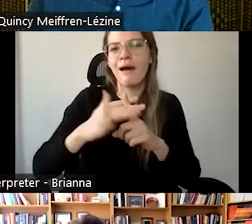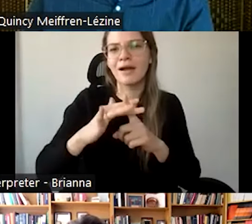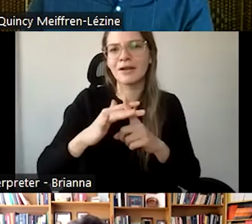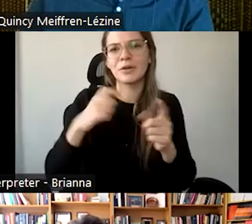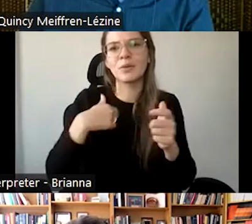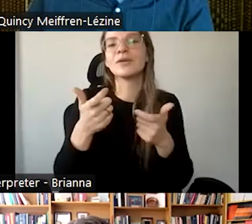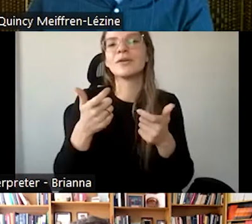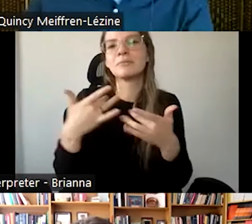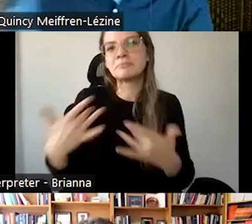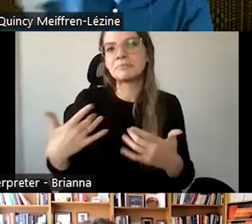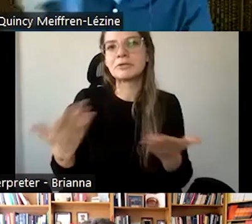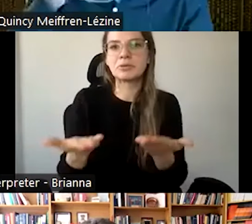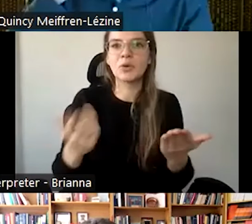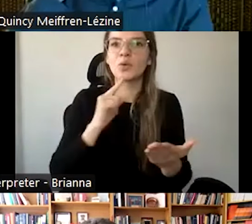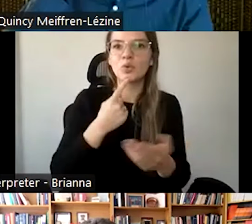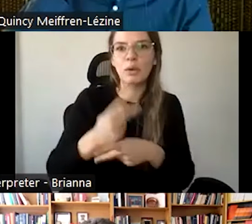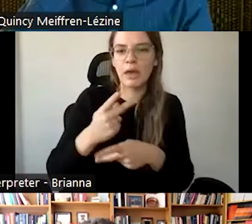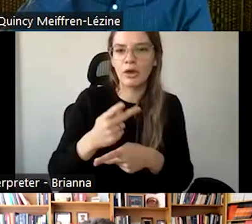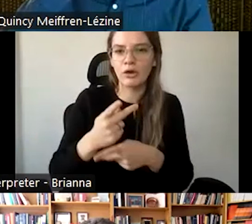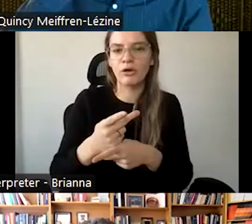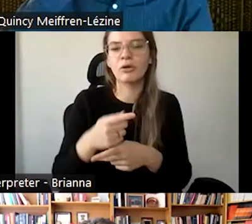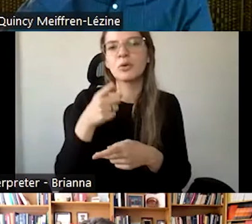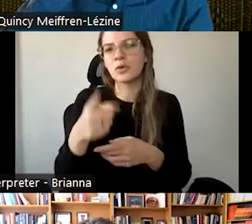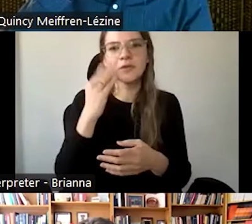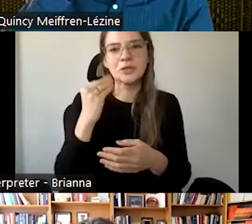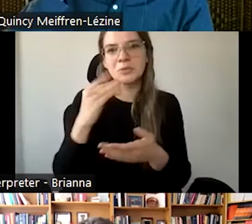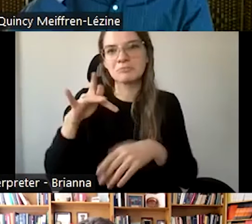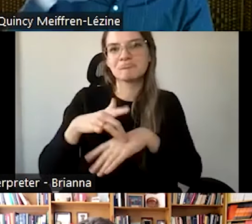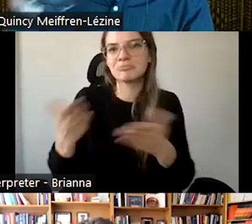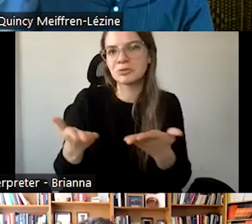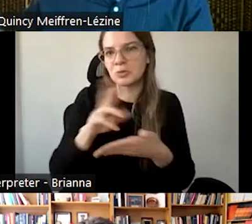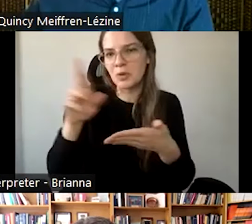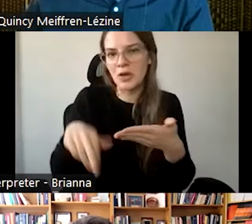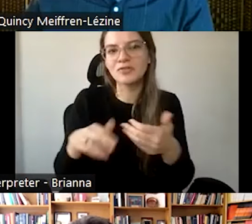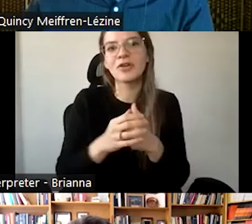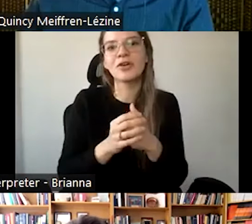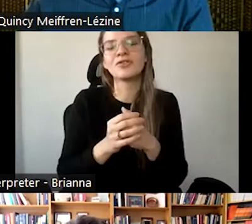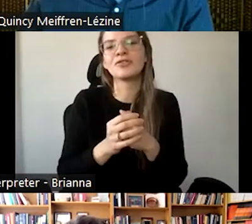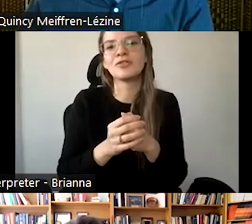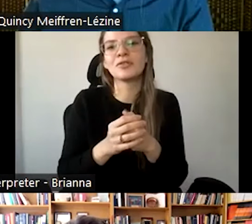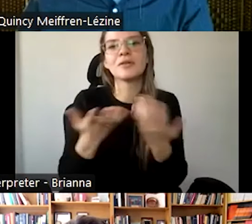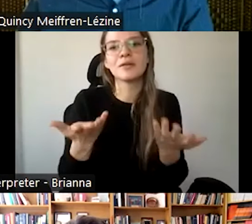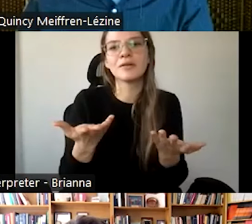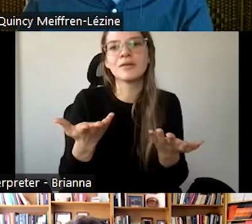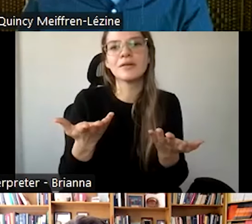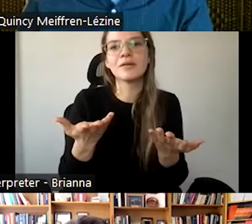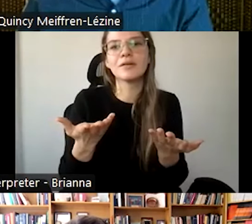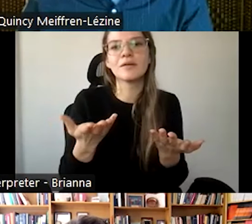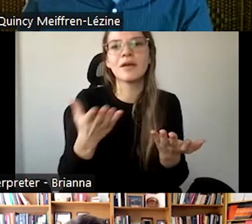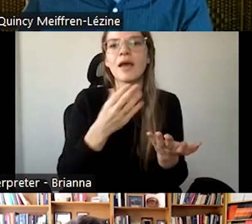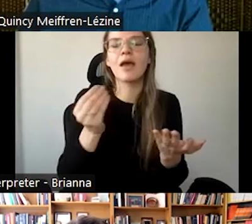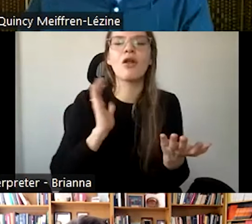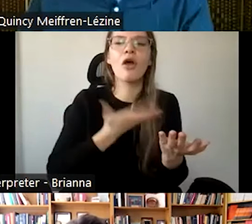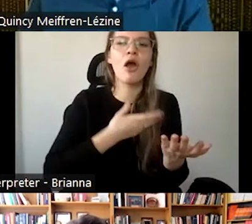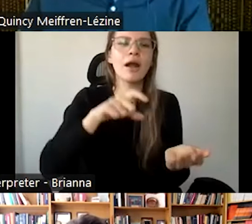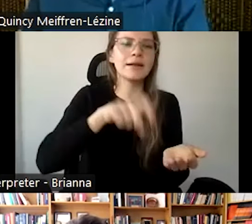care. You know, you've been here, and like any other, our necessary focus in some